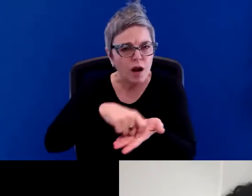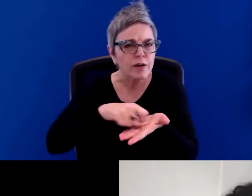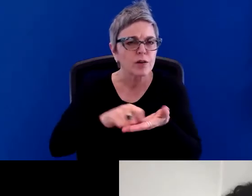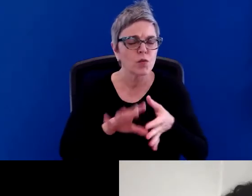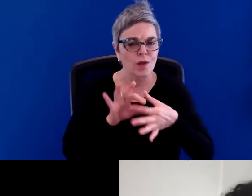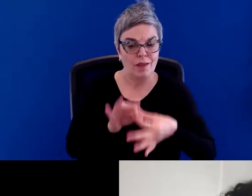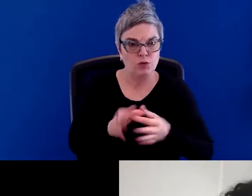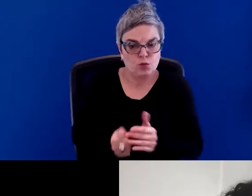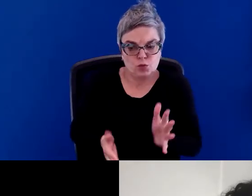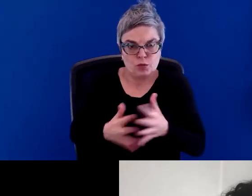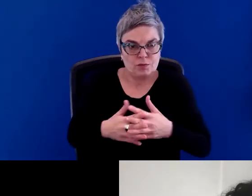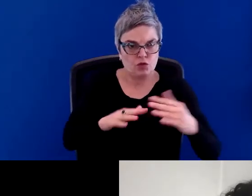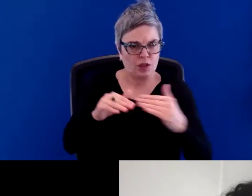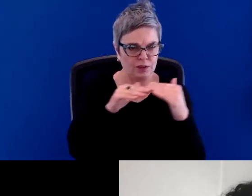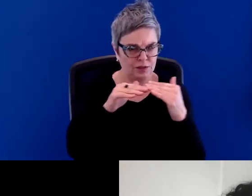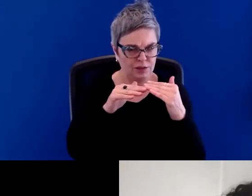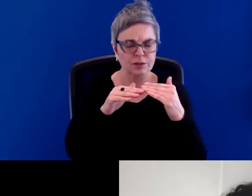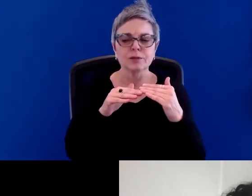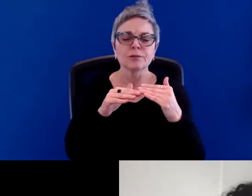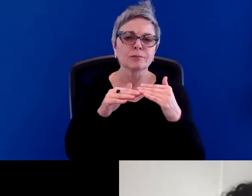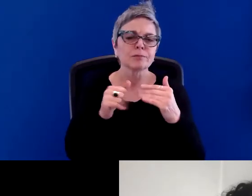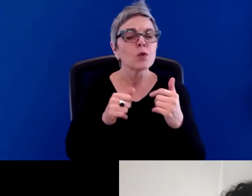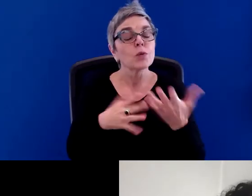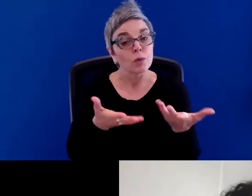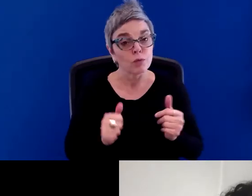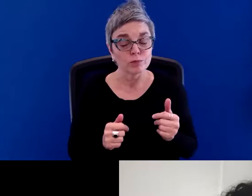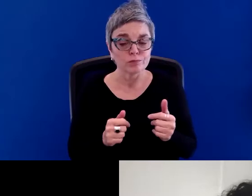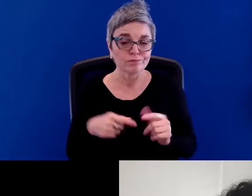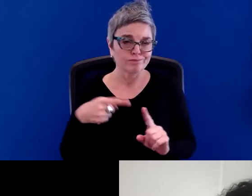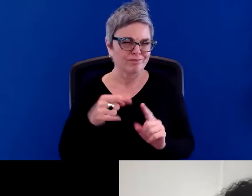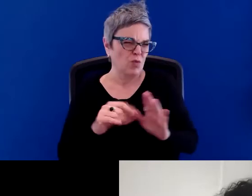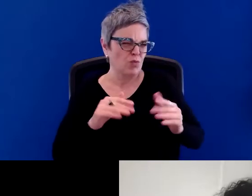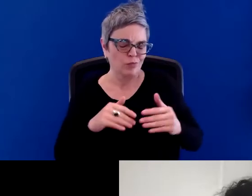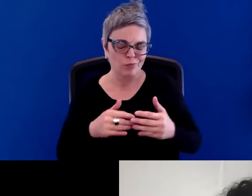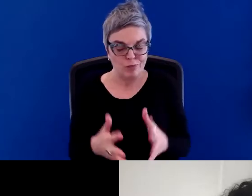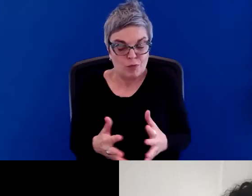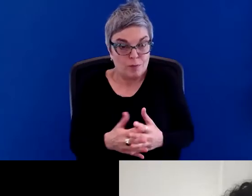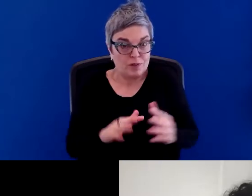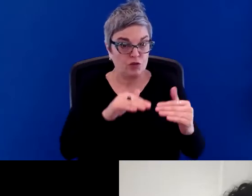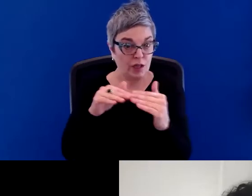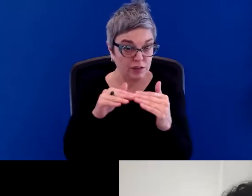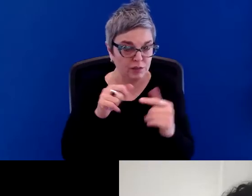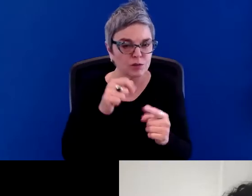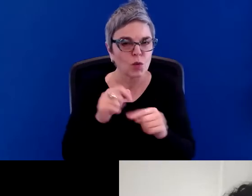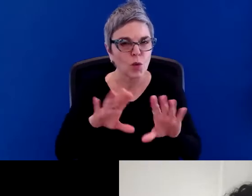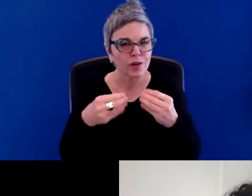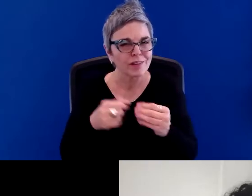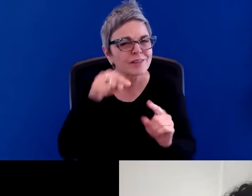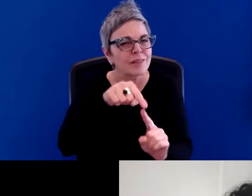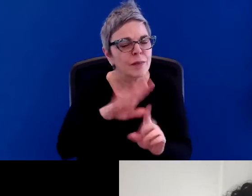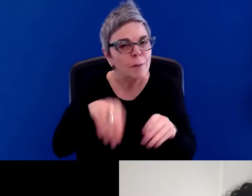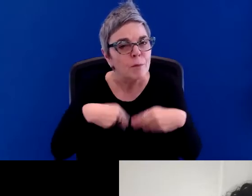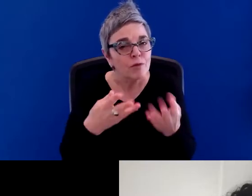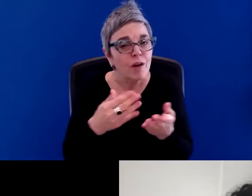organizations. And reproductive justice organizations don't only provide reproductive health services, but